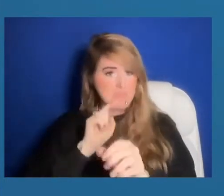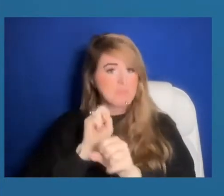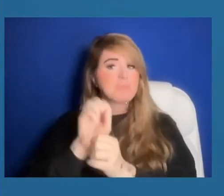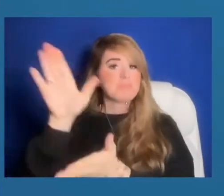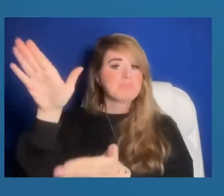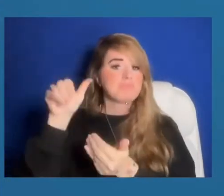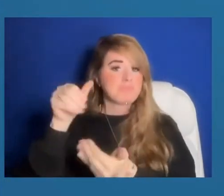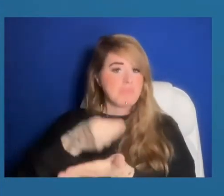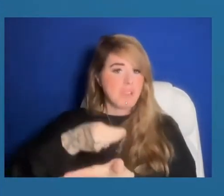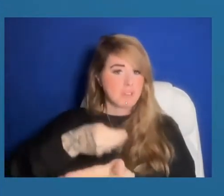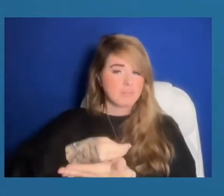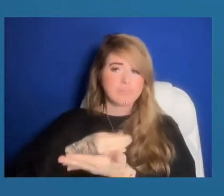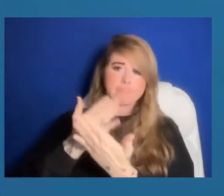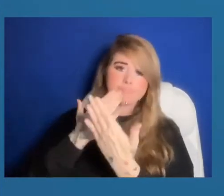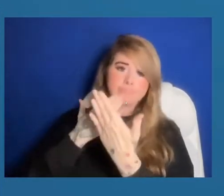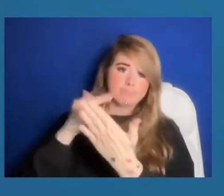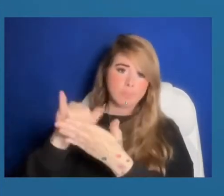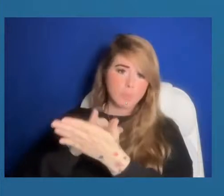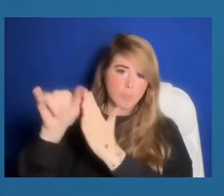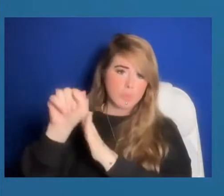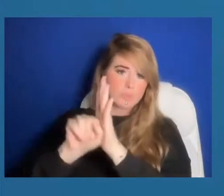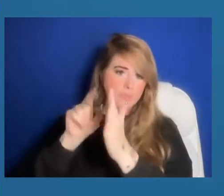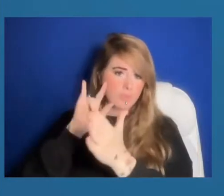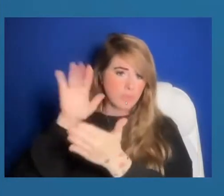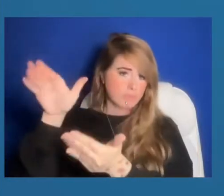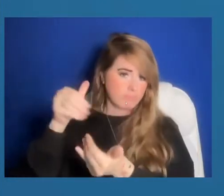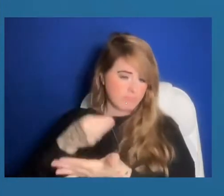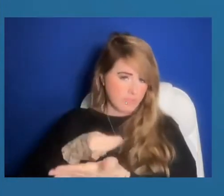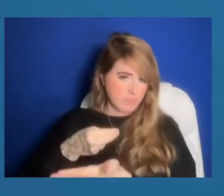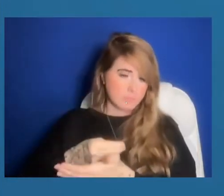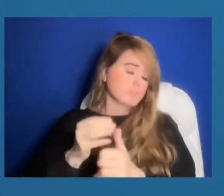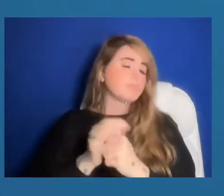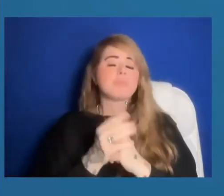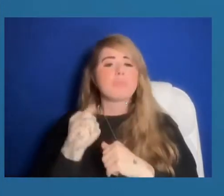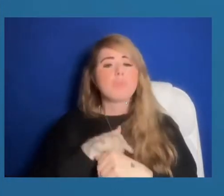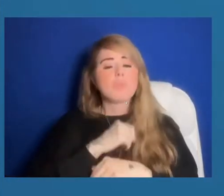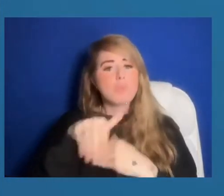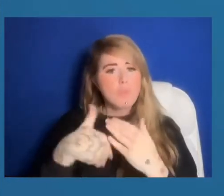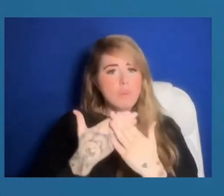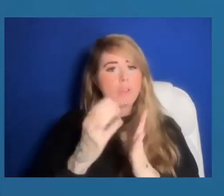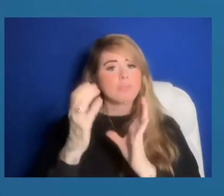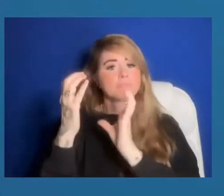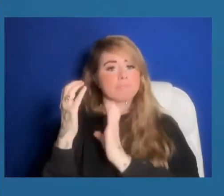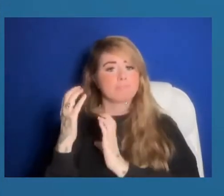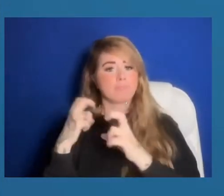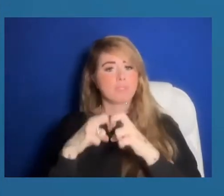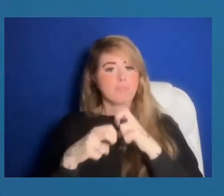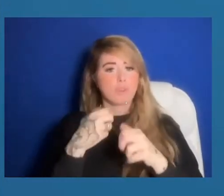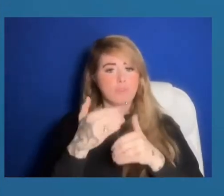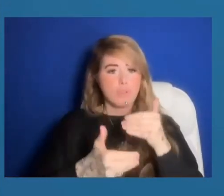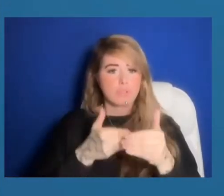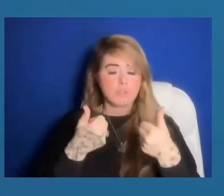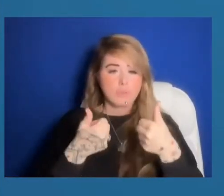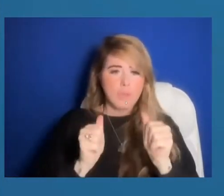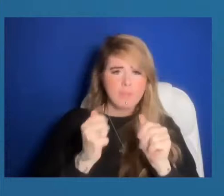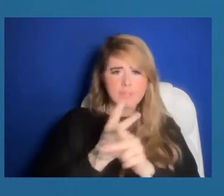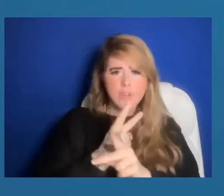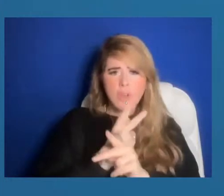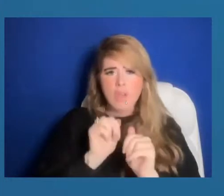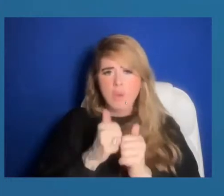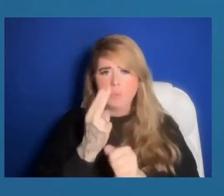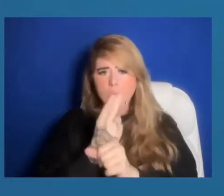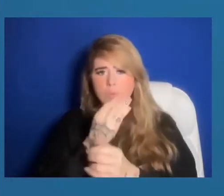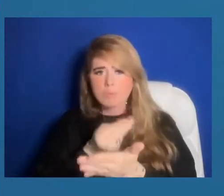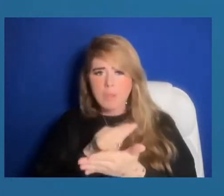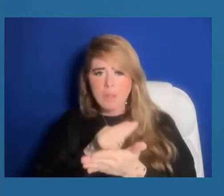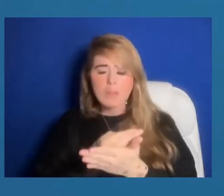and we are very grateful for that. And we have all undertaken the difficult process of finding a way to use that money within